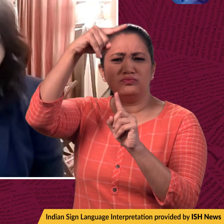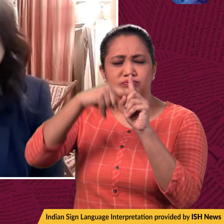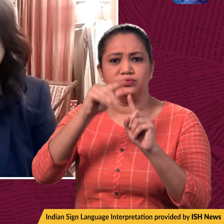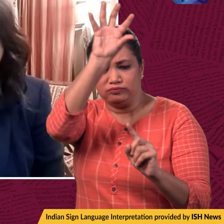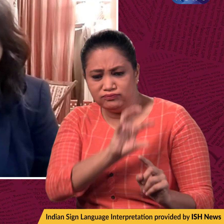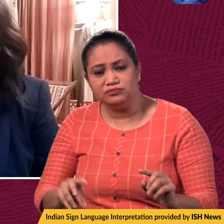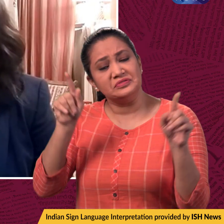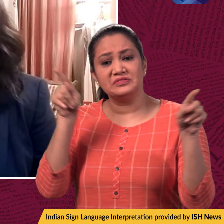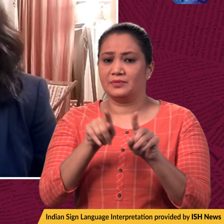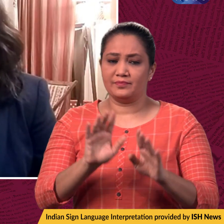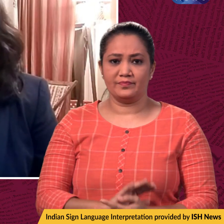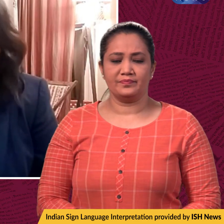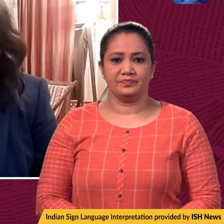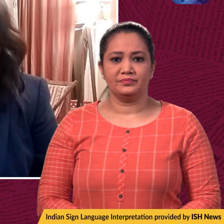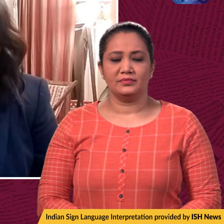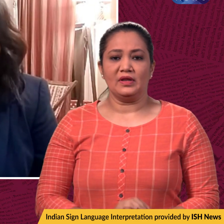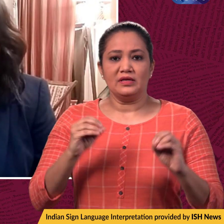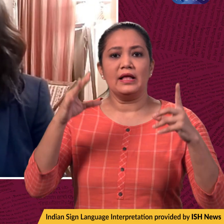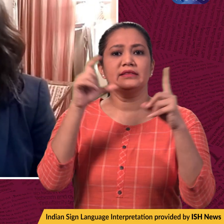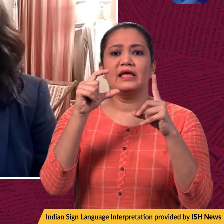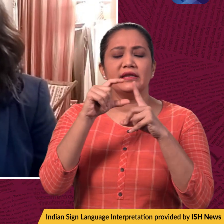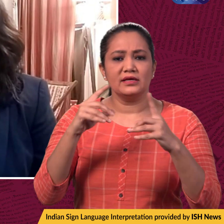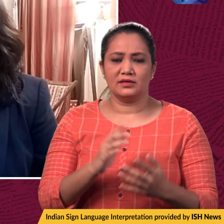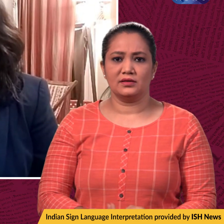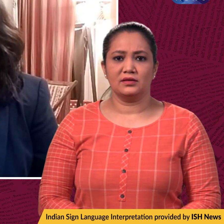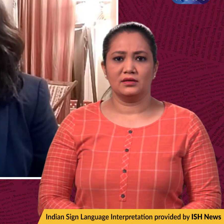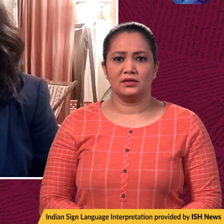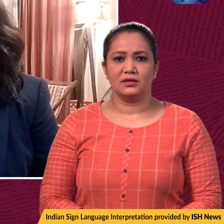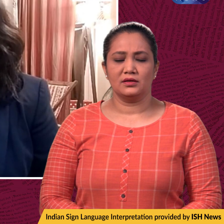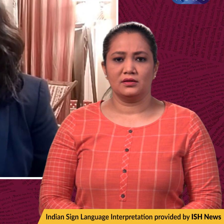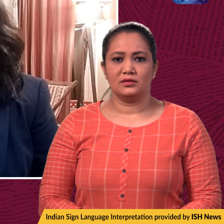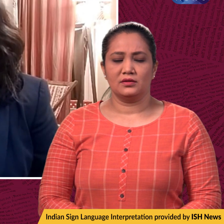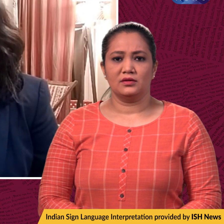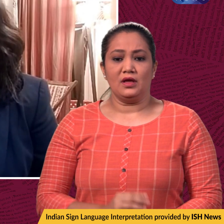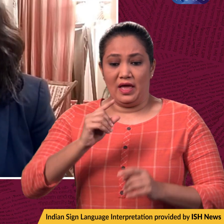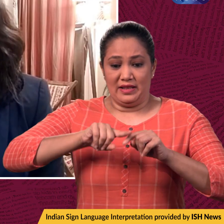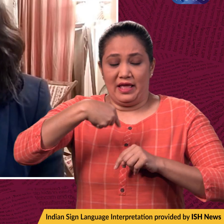most parts of the country. We'll start off with Delhi. Now, in the next